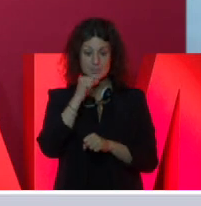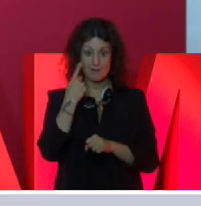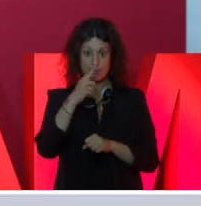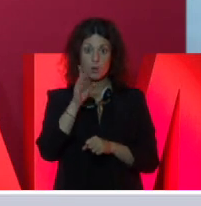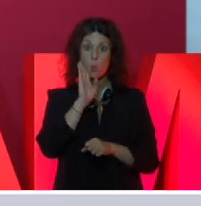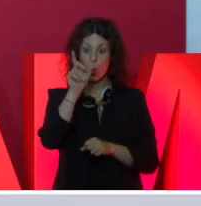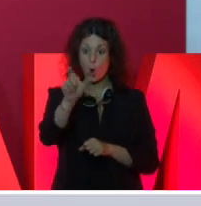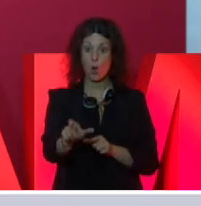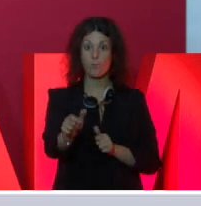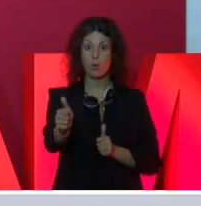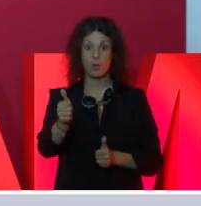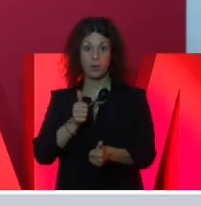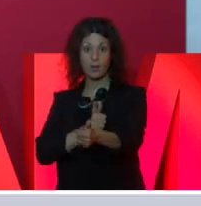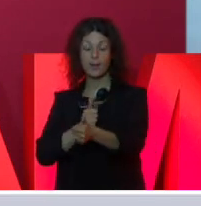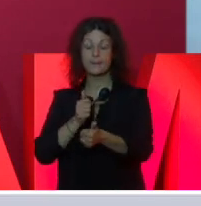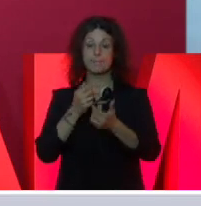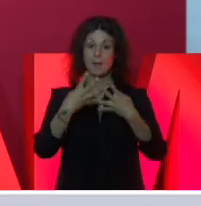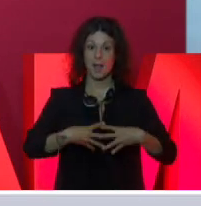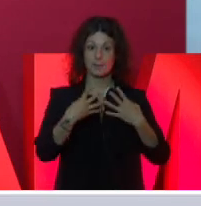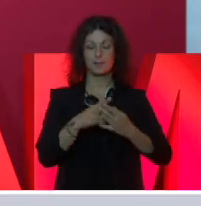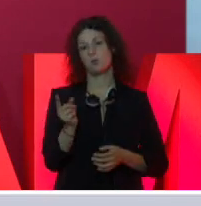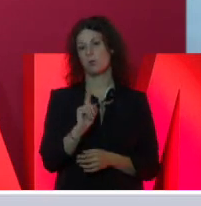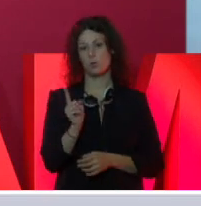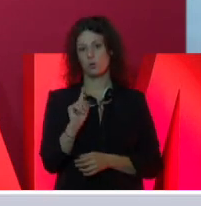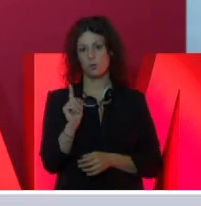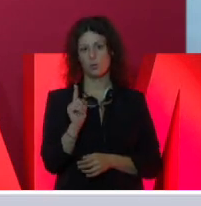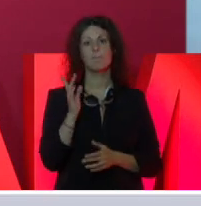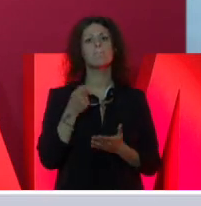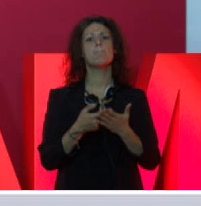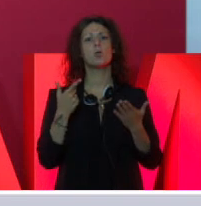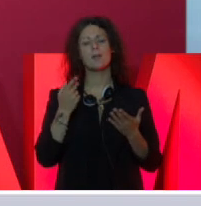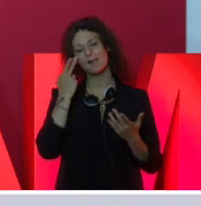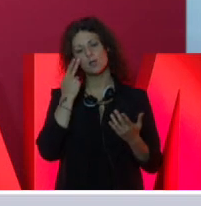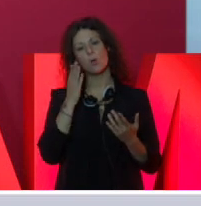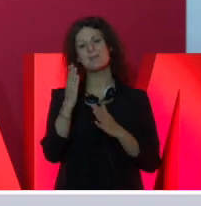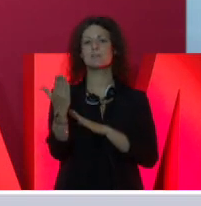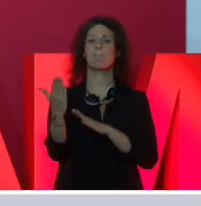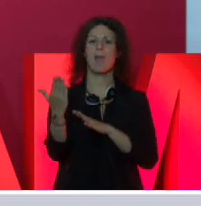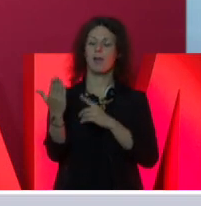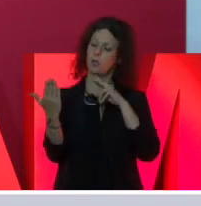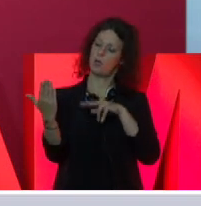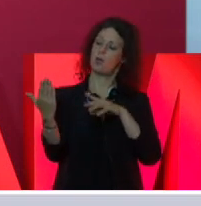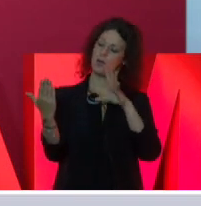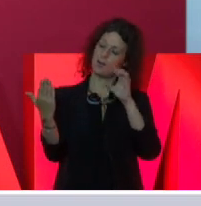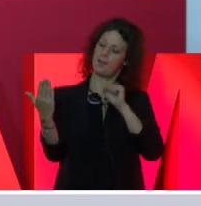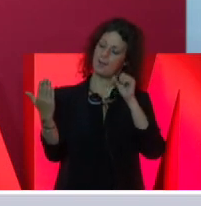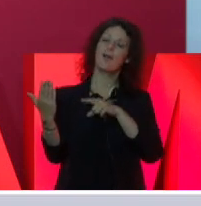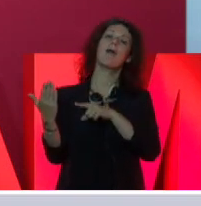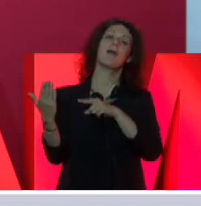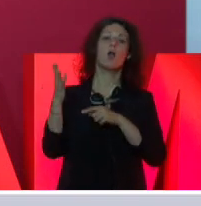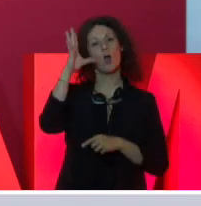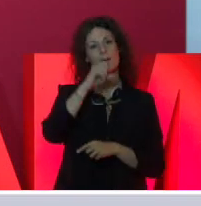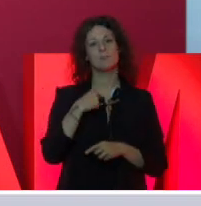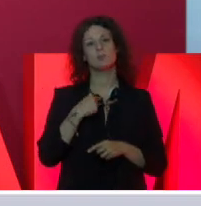to replace human decision makers. We have to understand what is the logic behind